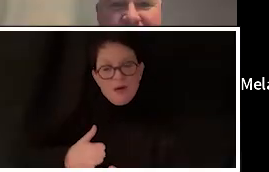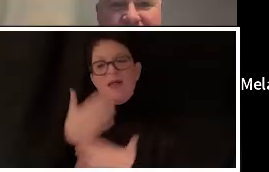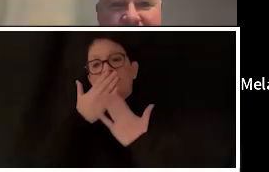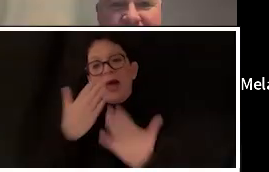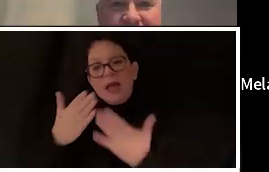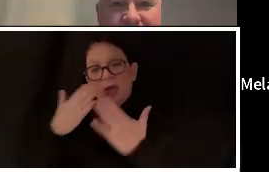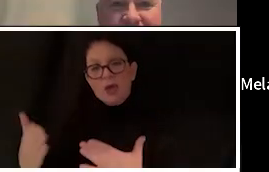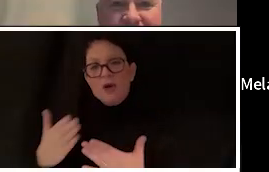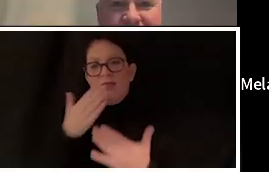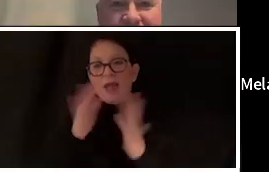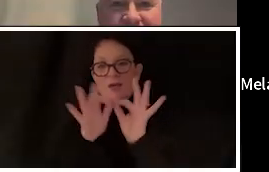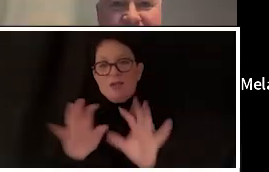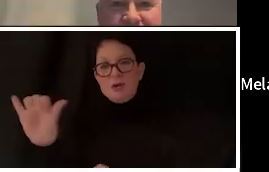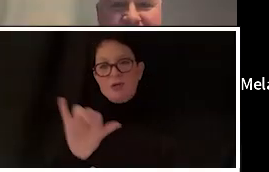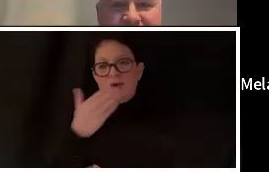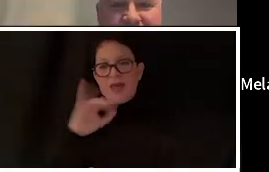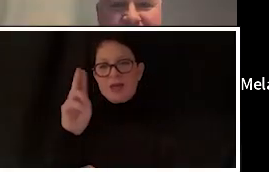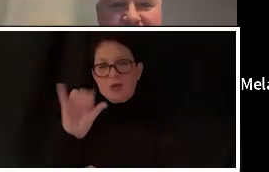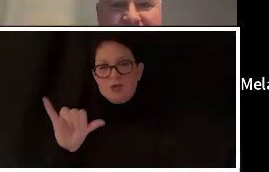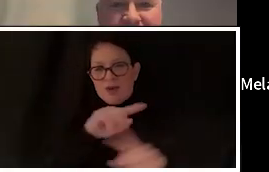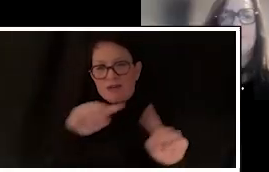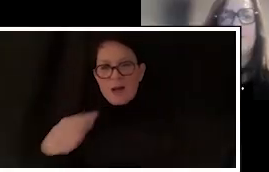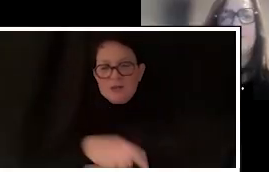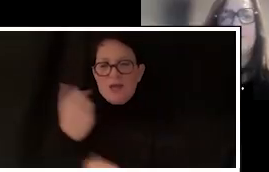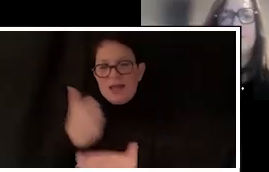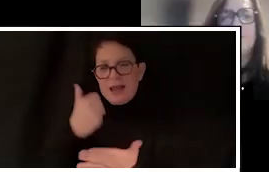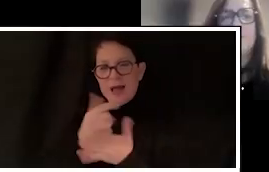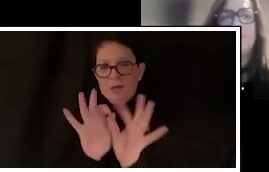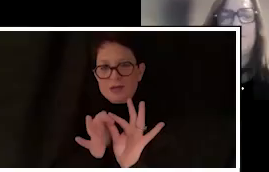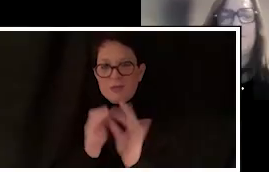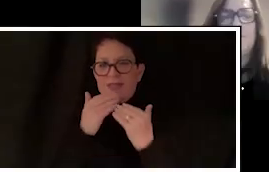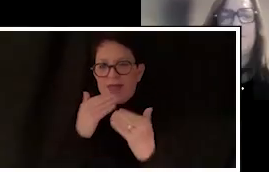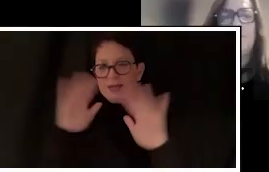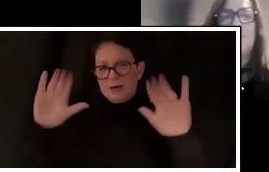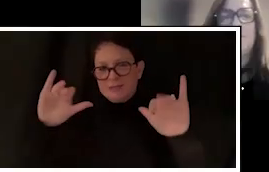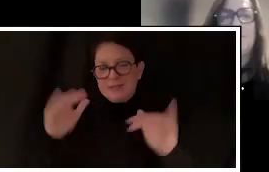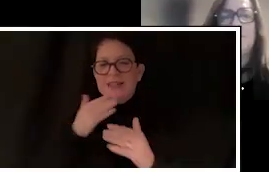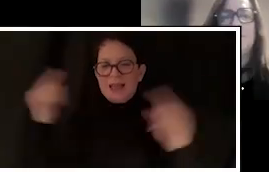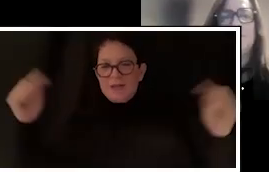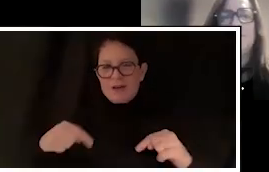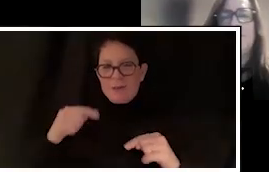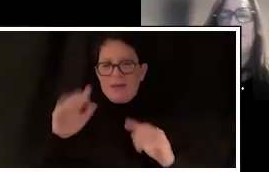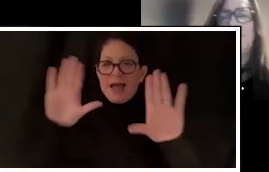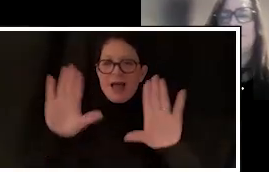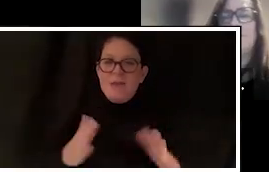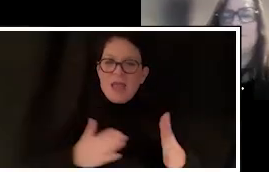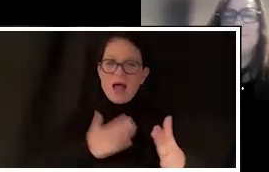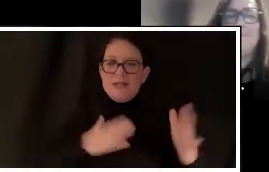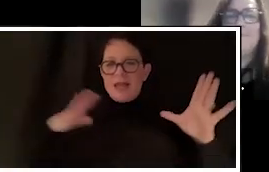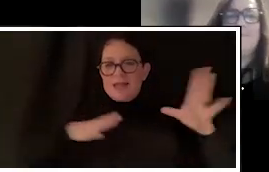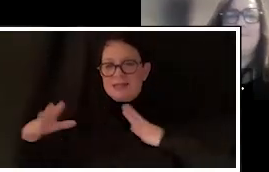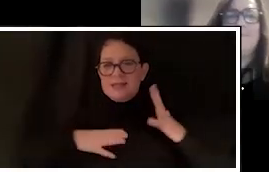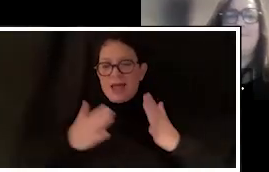thank you. thank you to our interpreter. Thank you, Joy, for being here and helping Yeah, people. thank you, Joy. Everybody for coming. Happy Yeah, holidays.